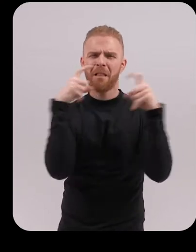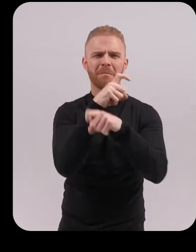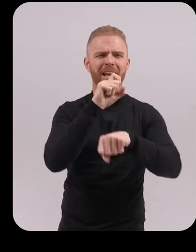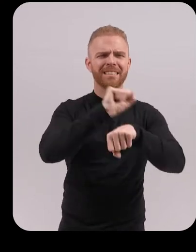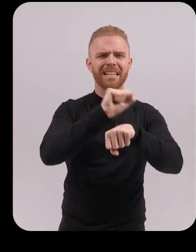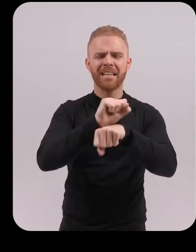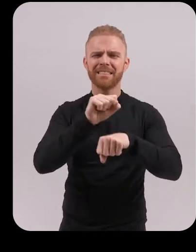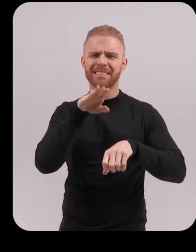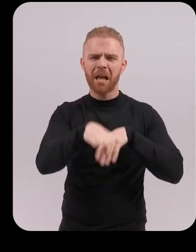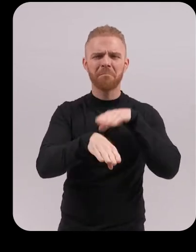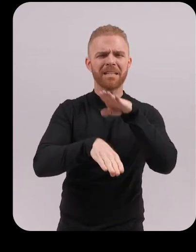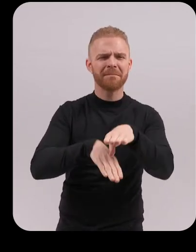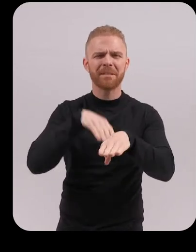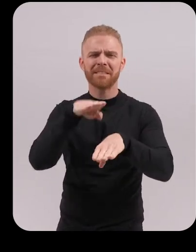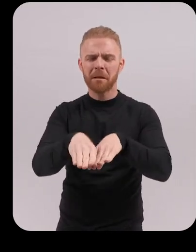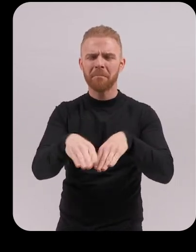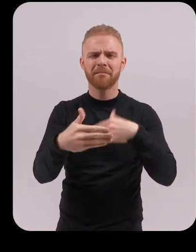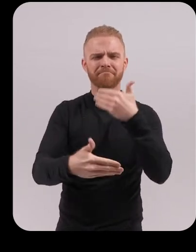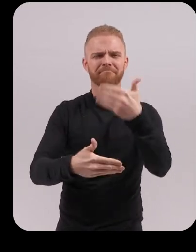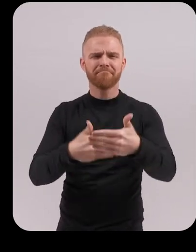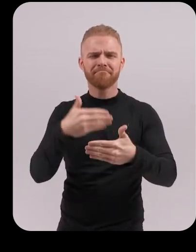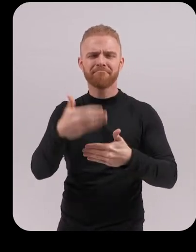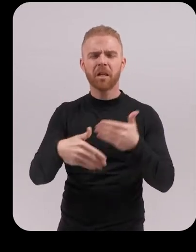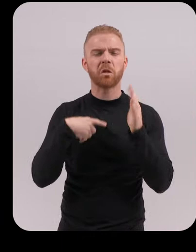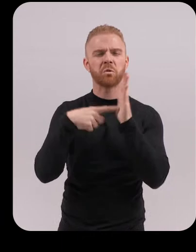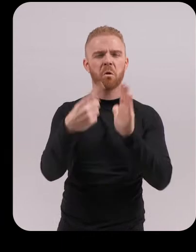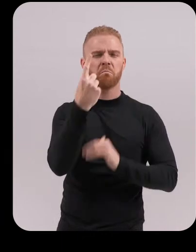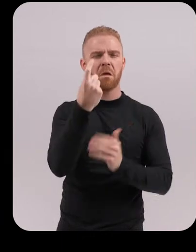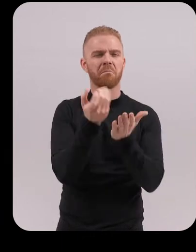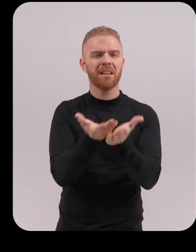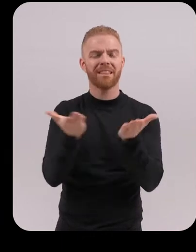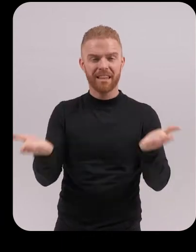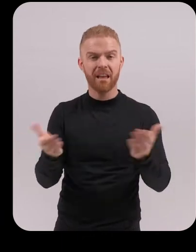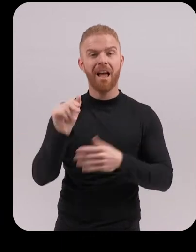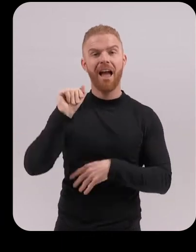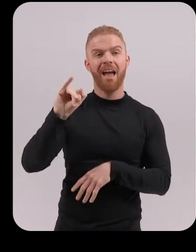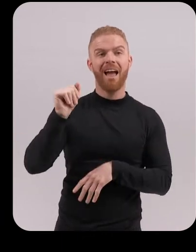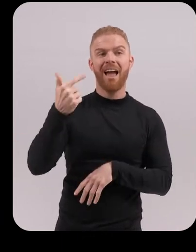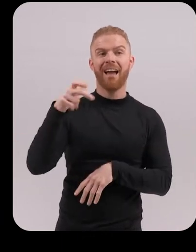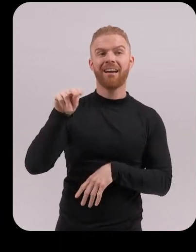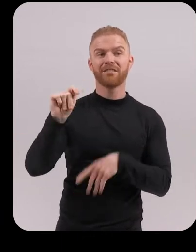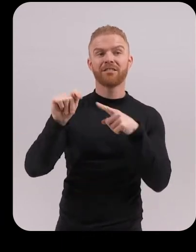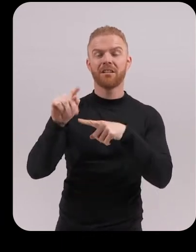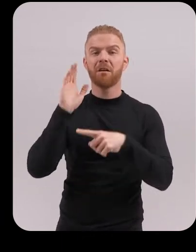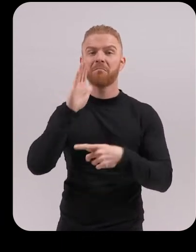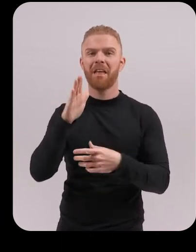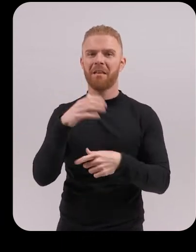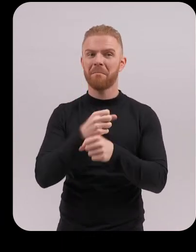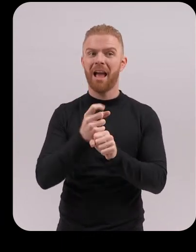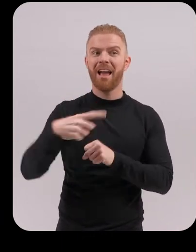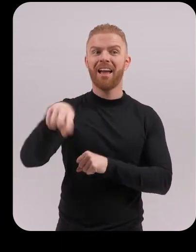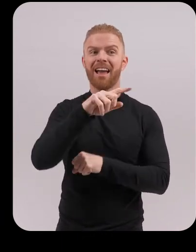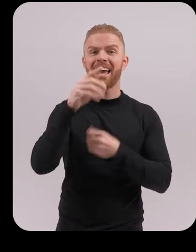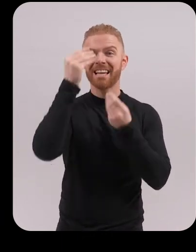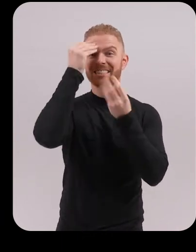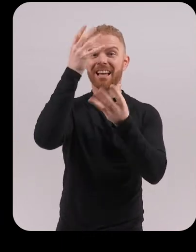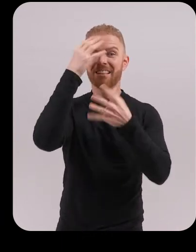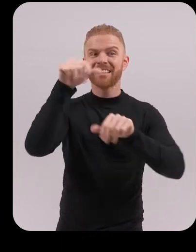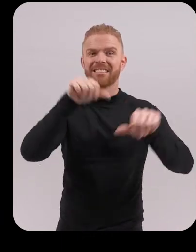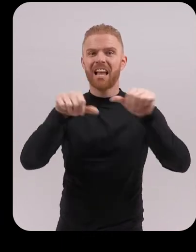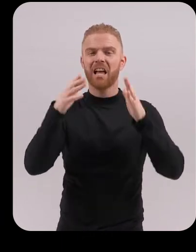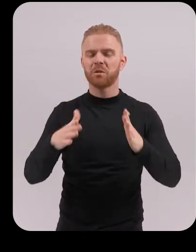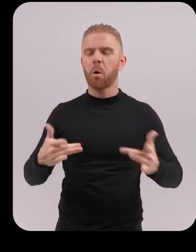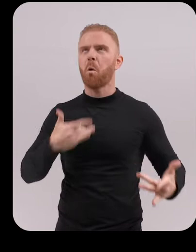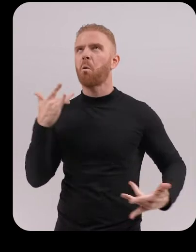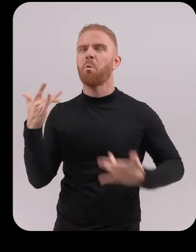tasks step by step. Let me show you one more thing an AI agent can do to make data